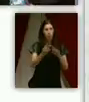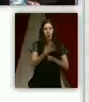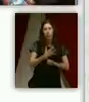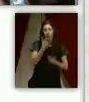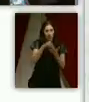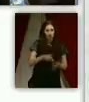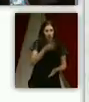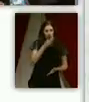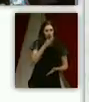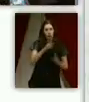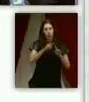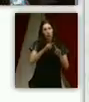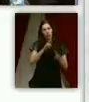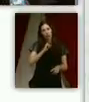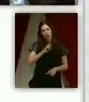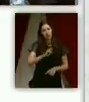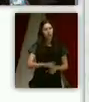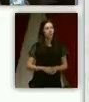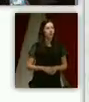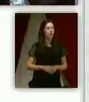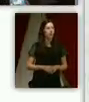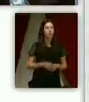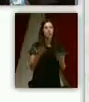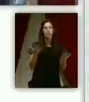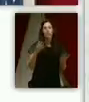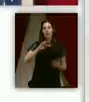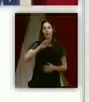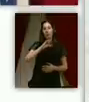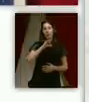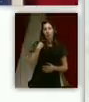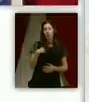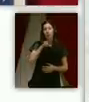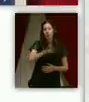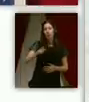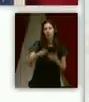meaning you have an unread email